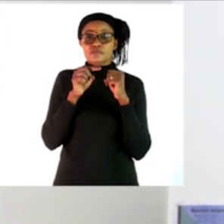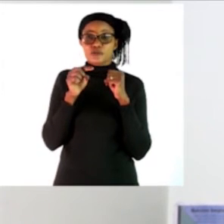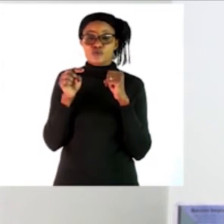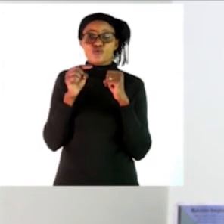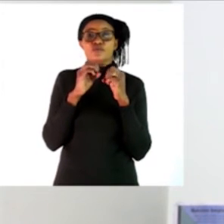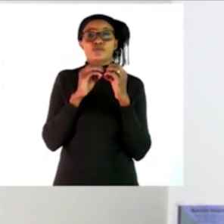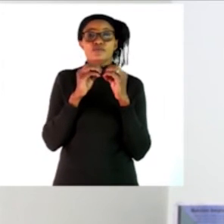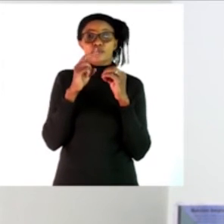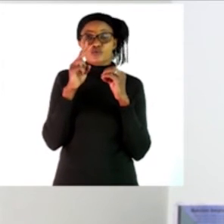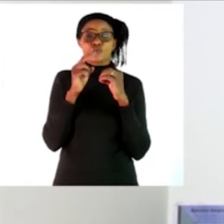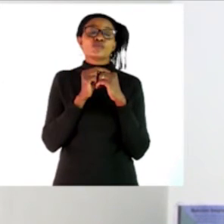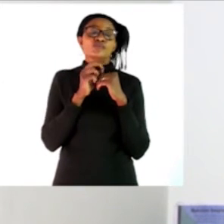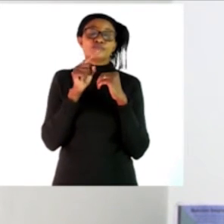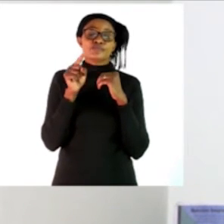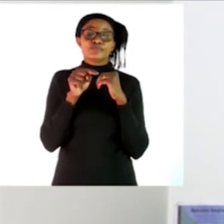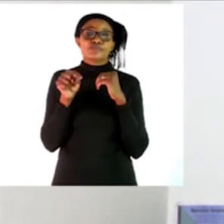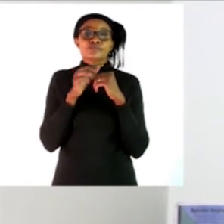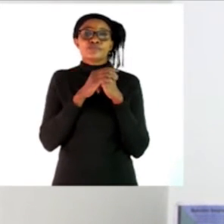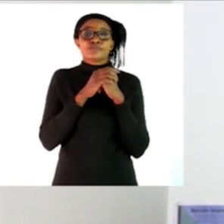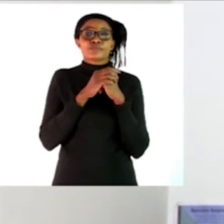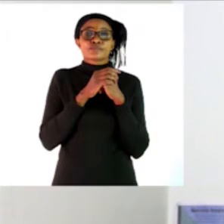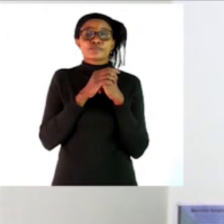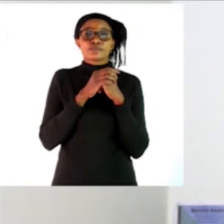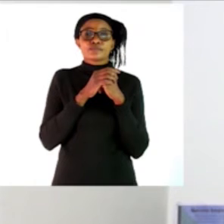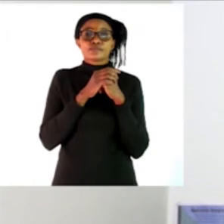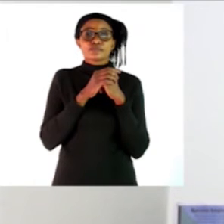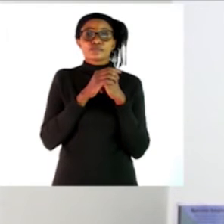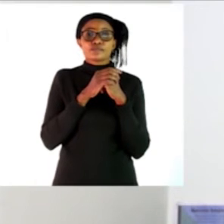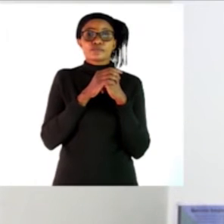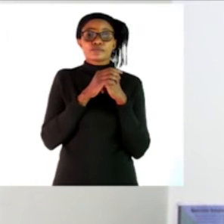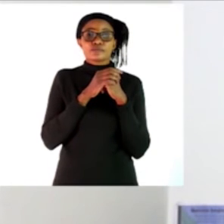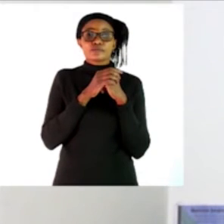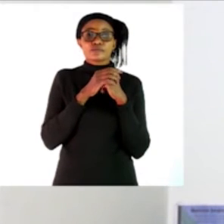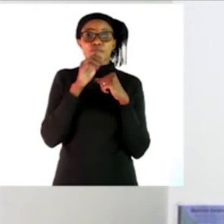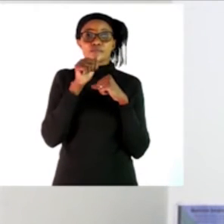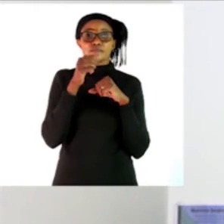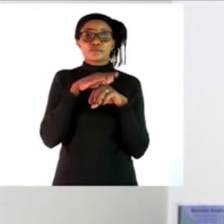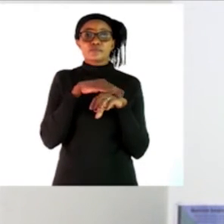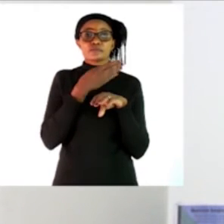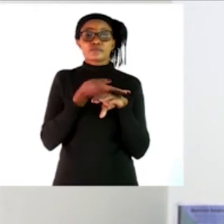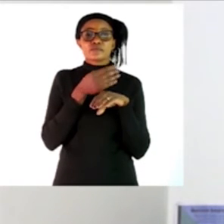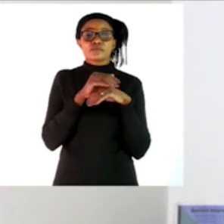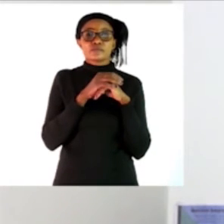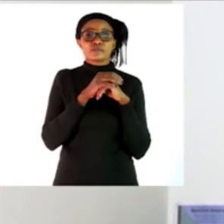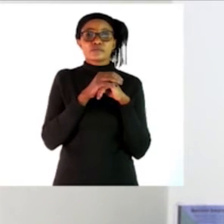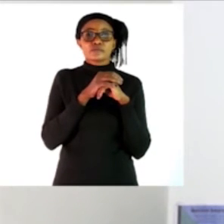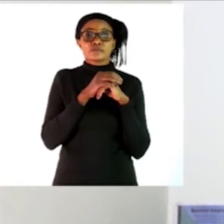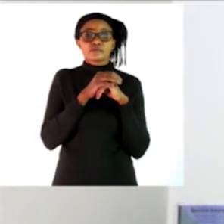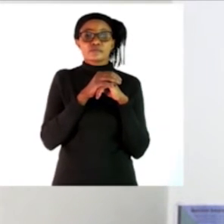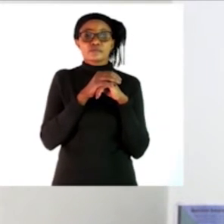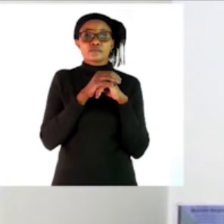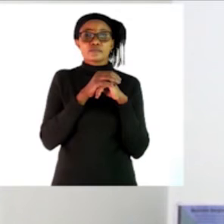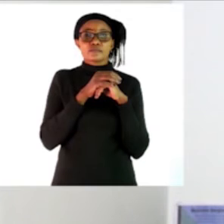number next to it here. I'm going to make another example. Let's make